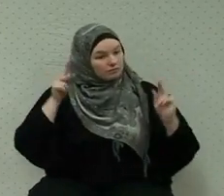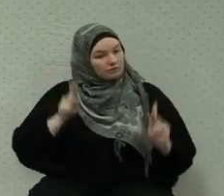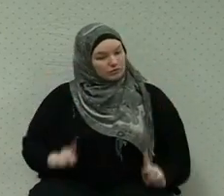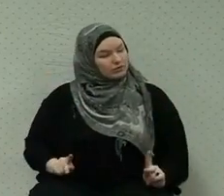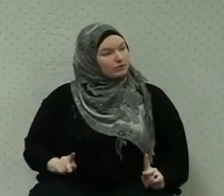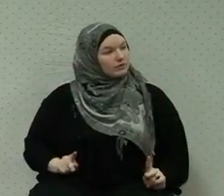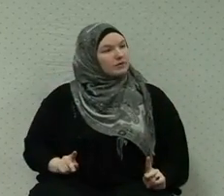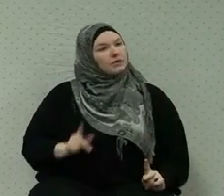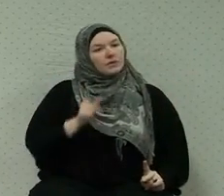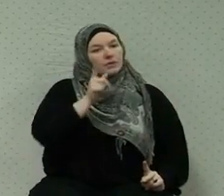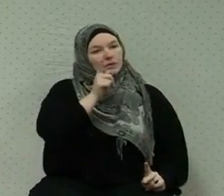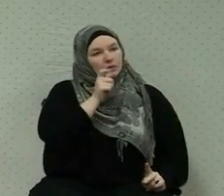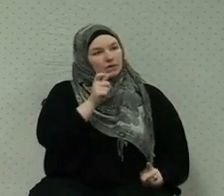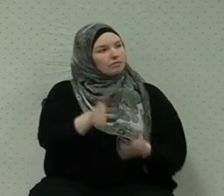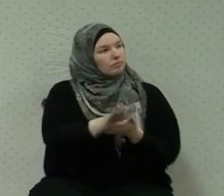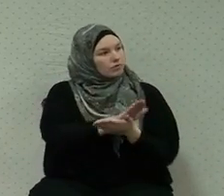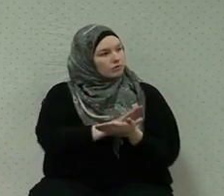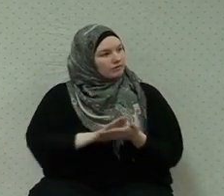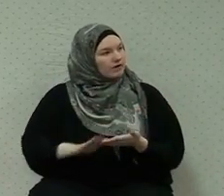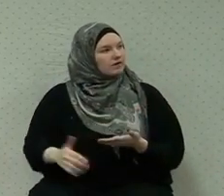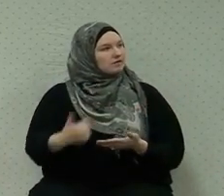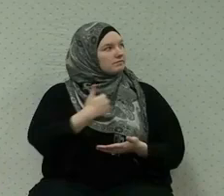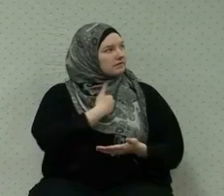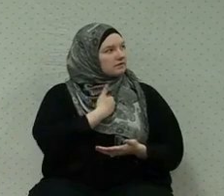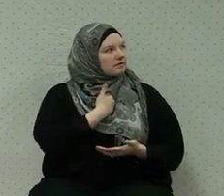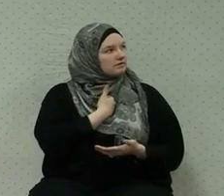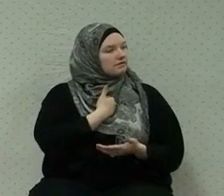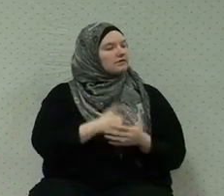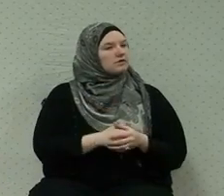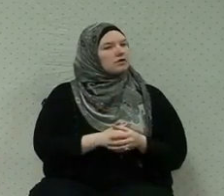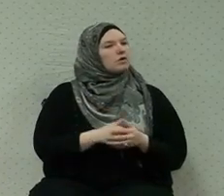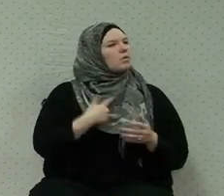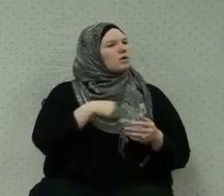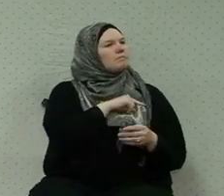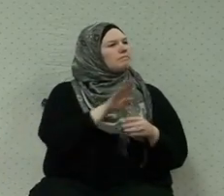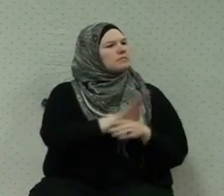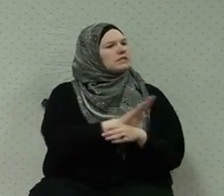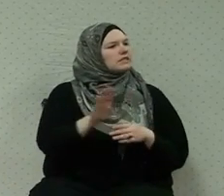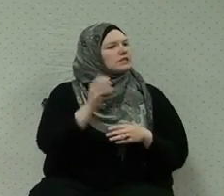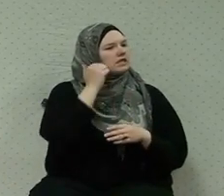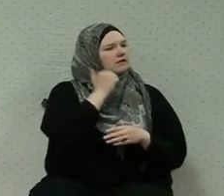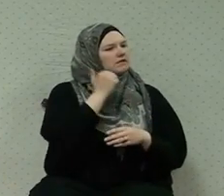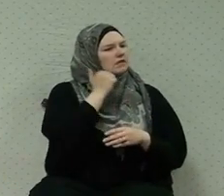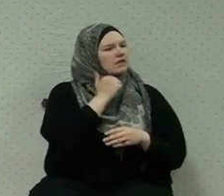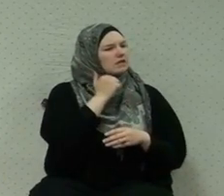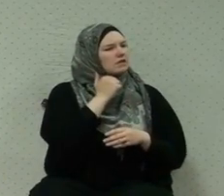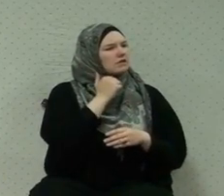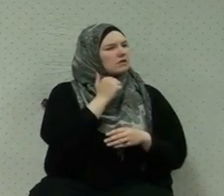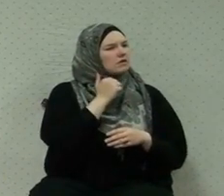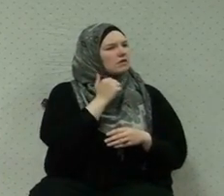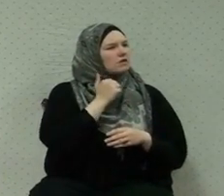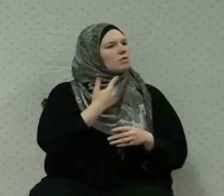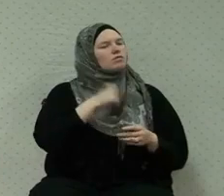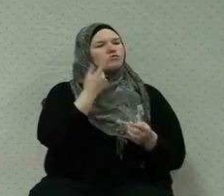one who purifies oneself. Do you know what we're busy with every day? We're trying to purify the